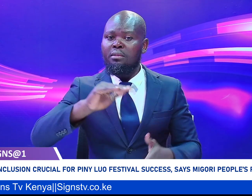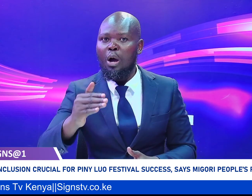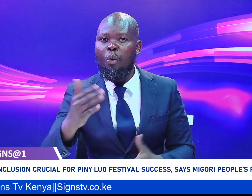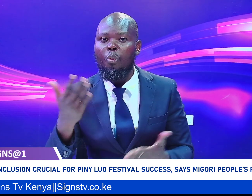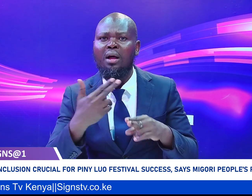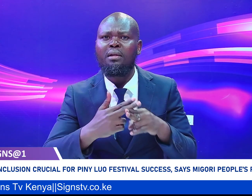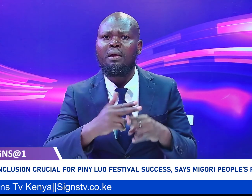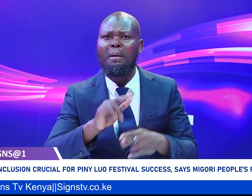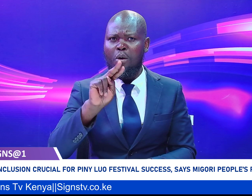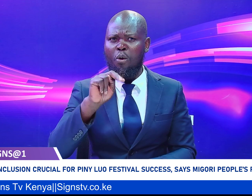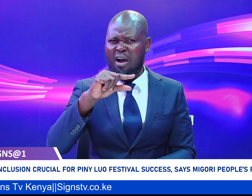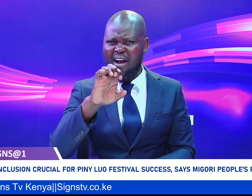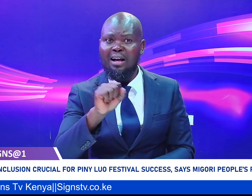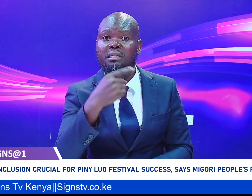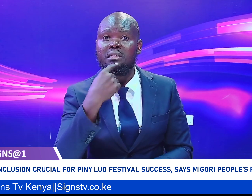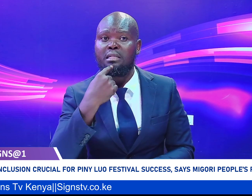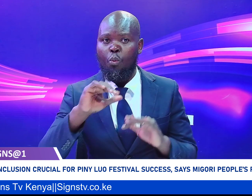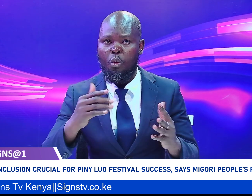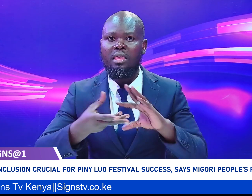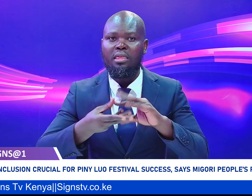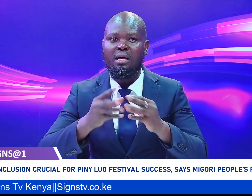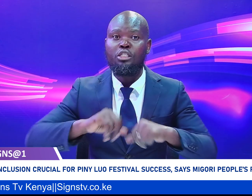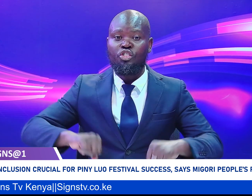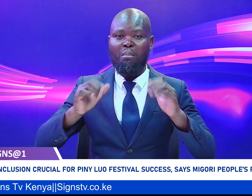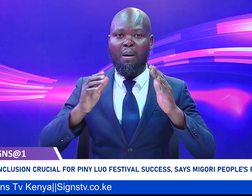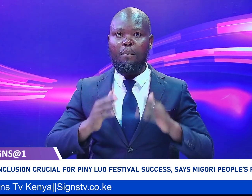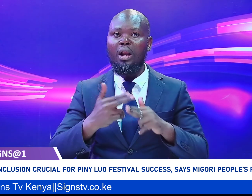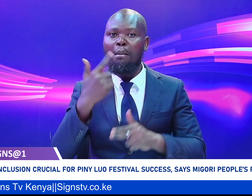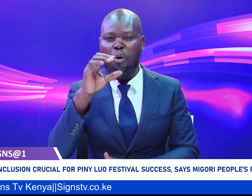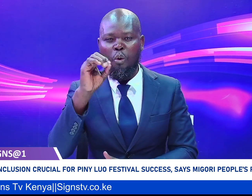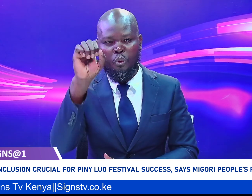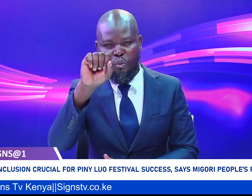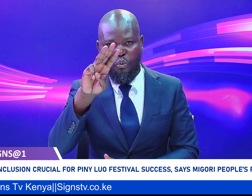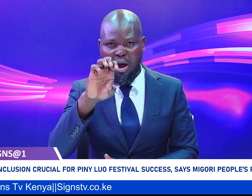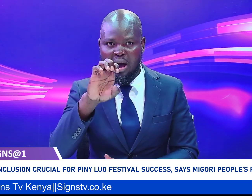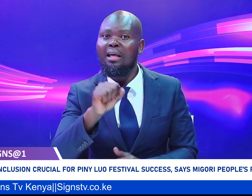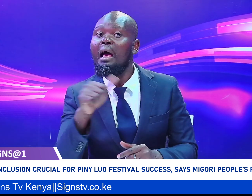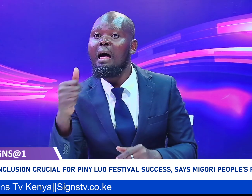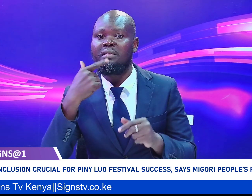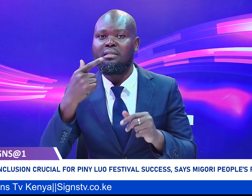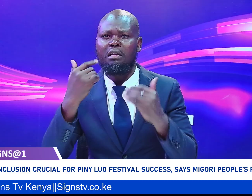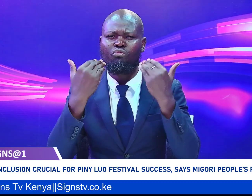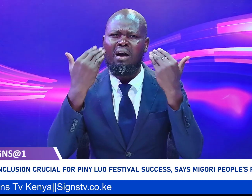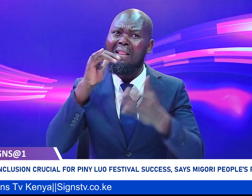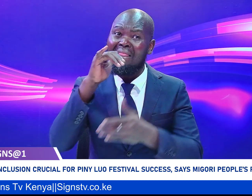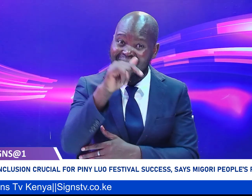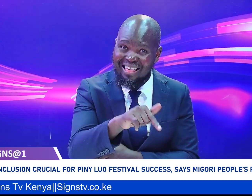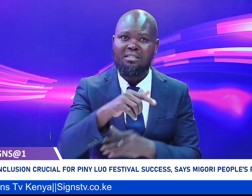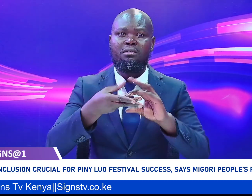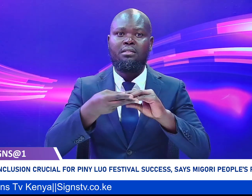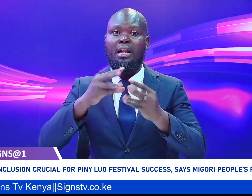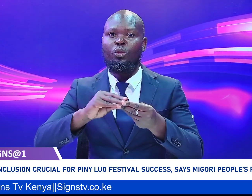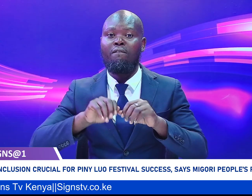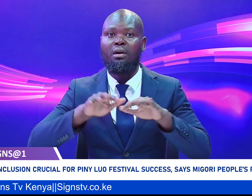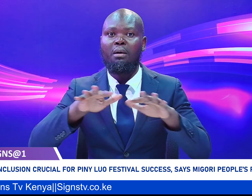success. Speaking in Migori town, Bunge la Mwananchi chairperson Charles Osewe stressed that creating space